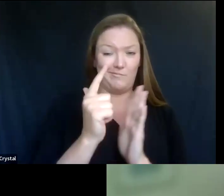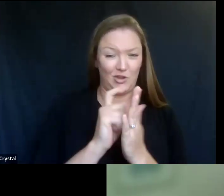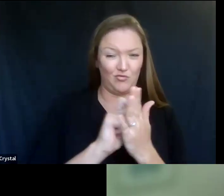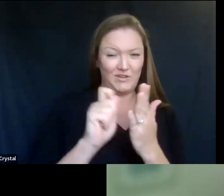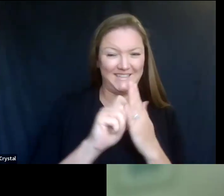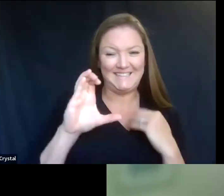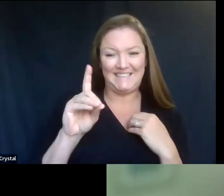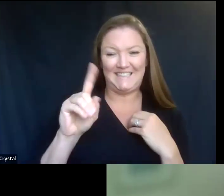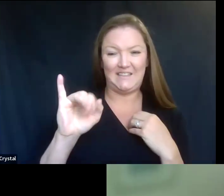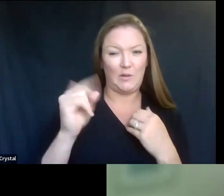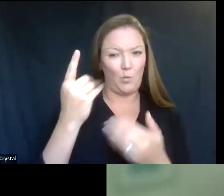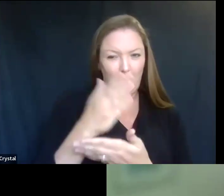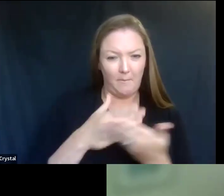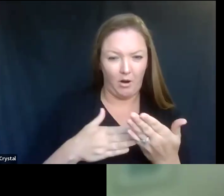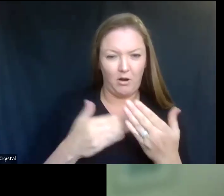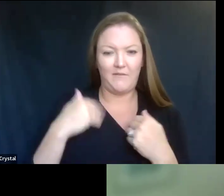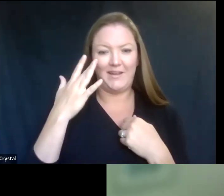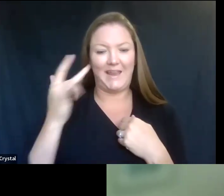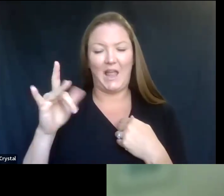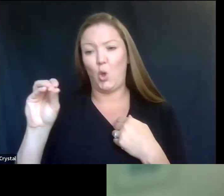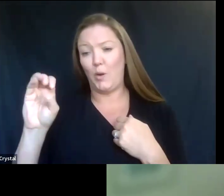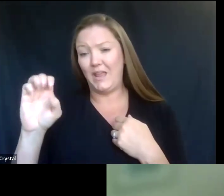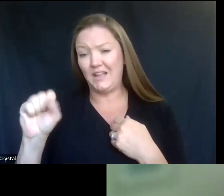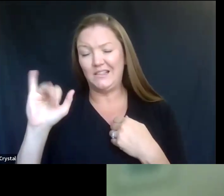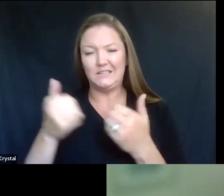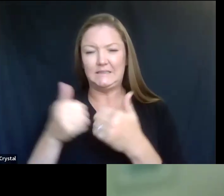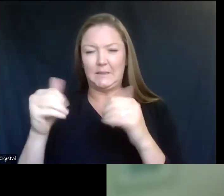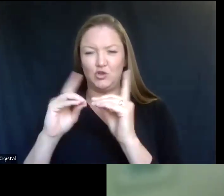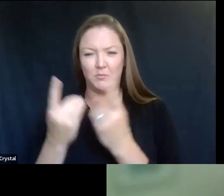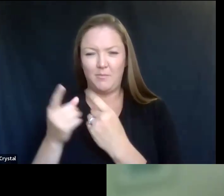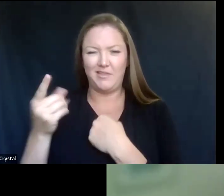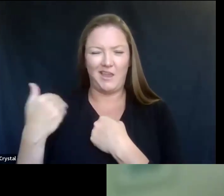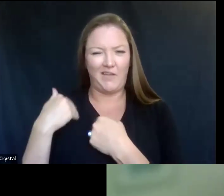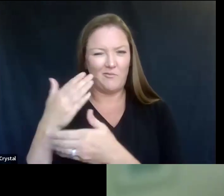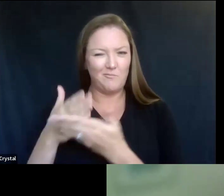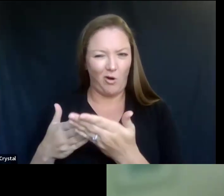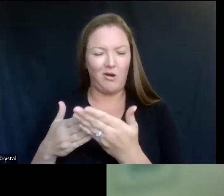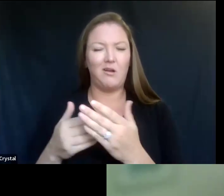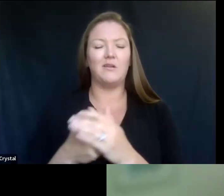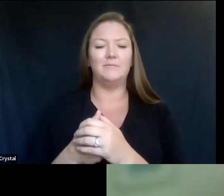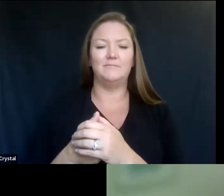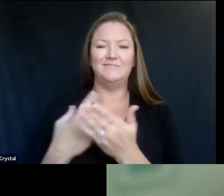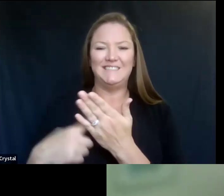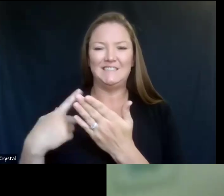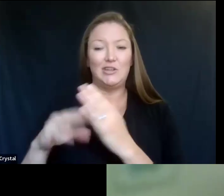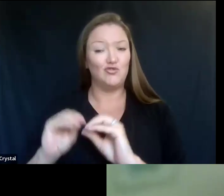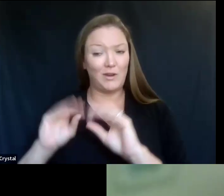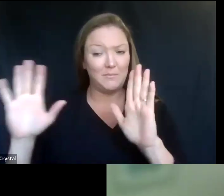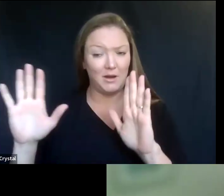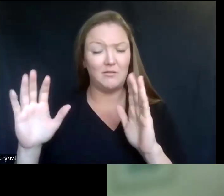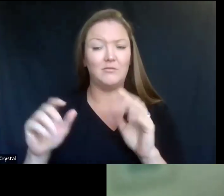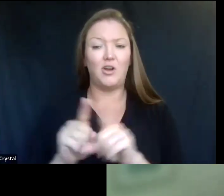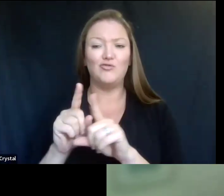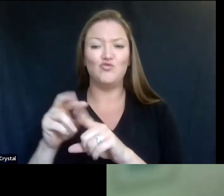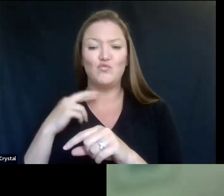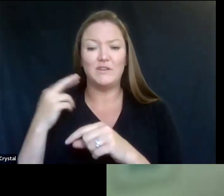right? Cal OES, which is another department, they have another piece of it which talks about transparency and risk reporting,